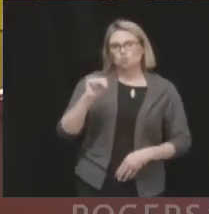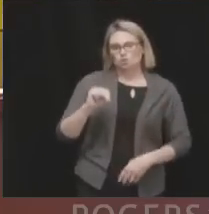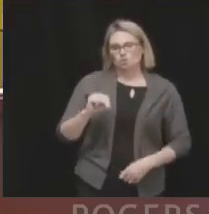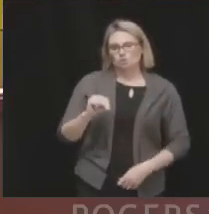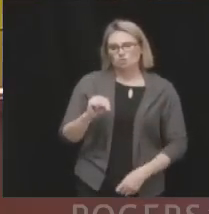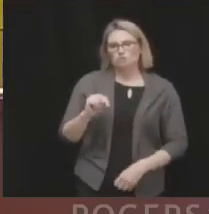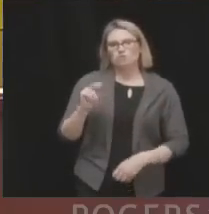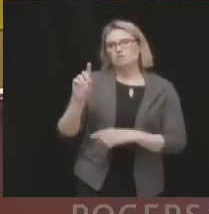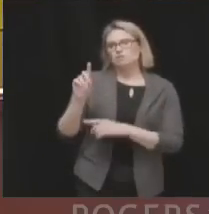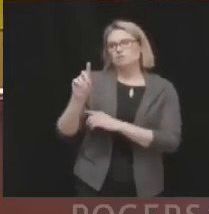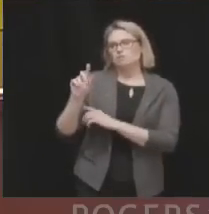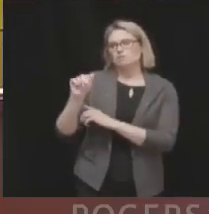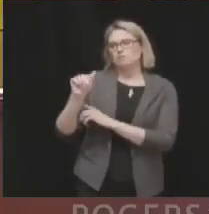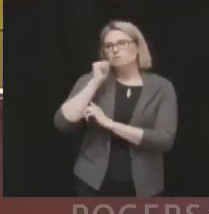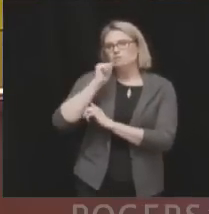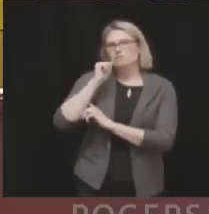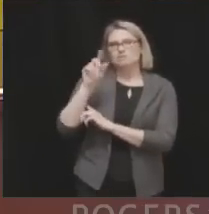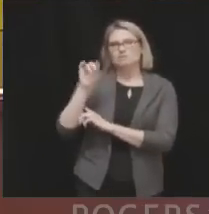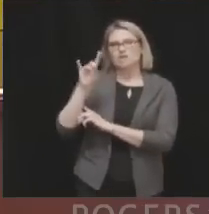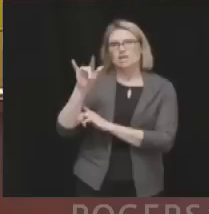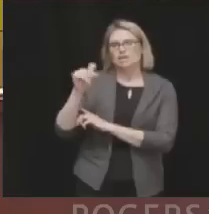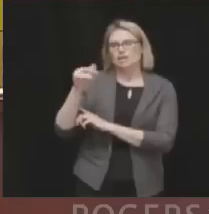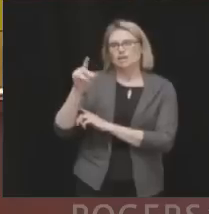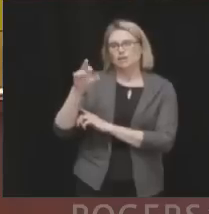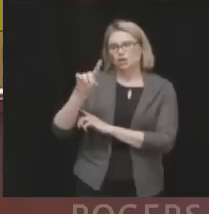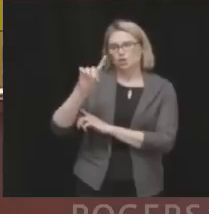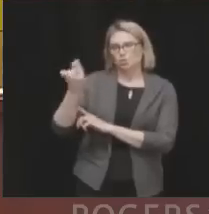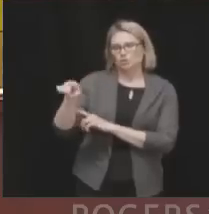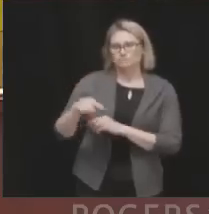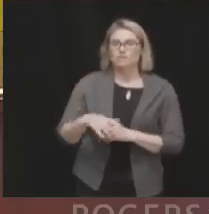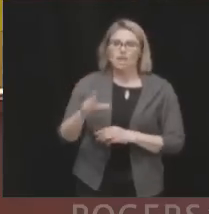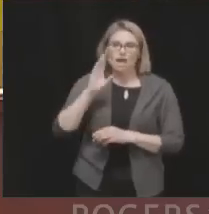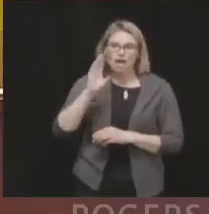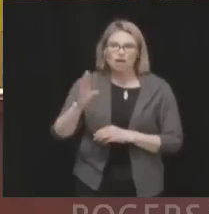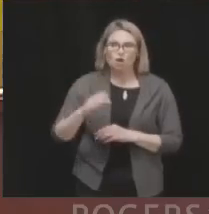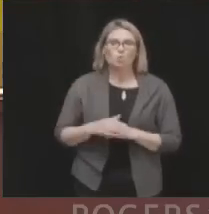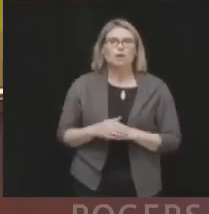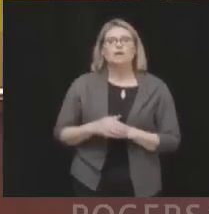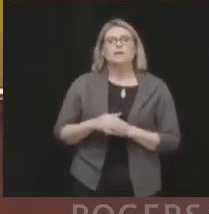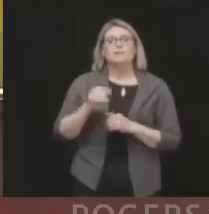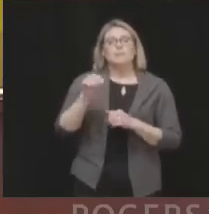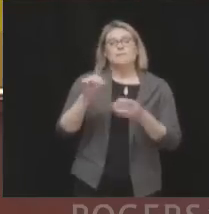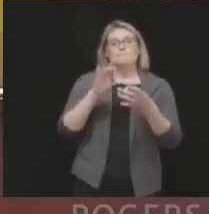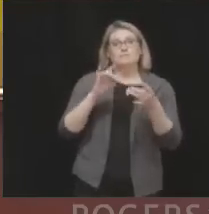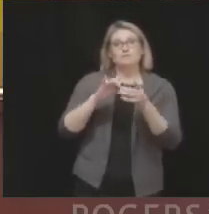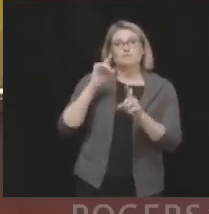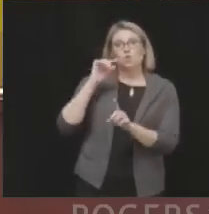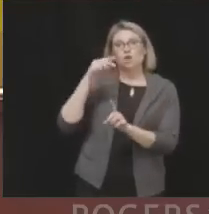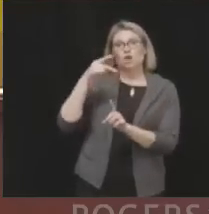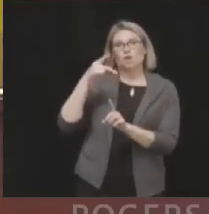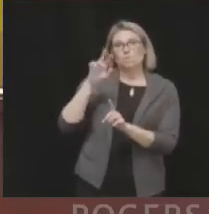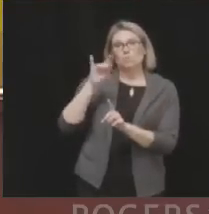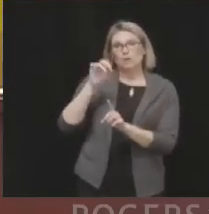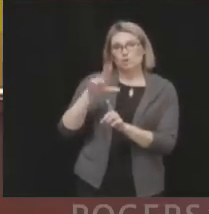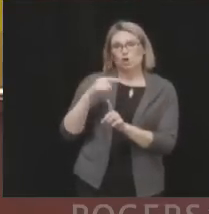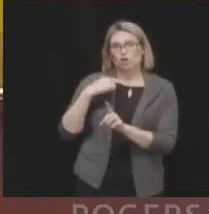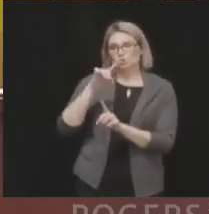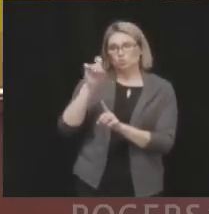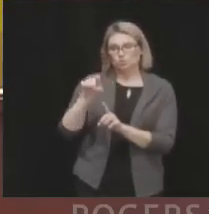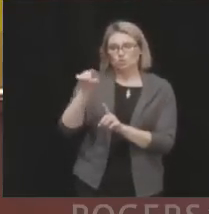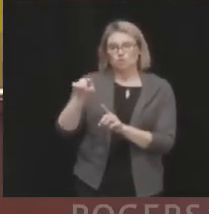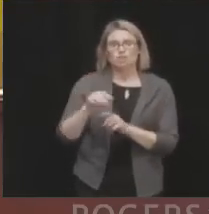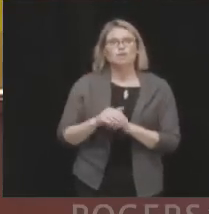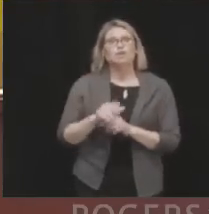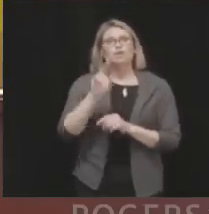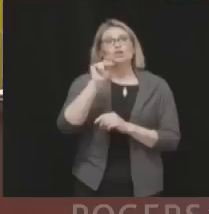overrule its limit on prescription drug purchases is unprecedented in Canada, raises legal questions, and could